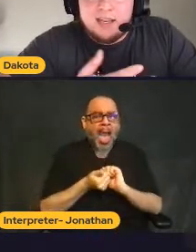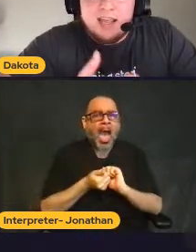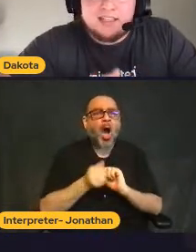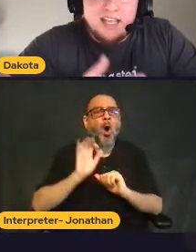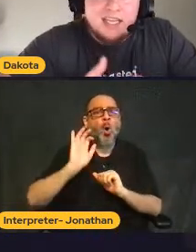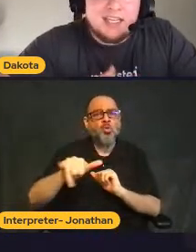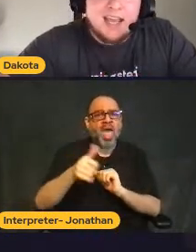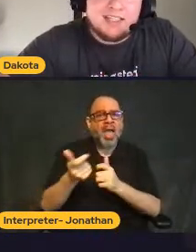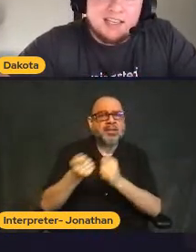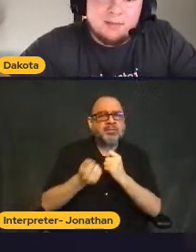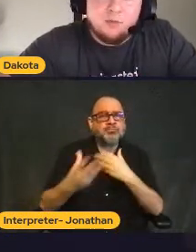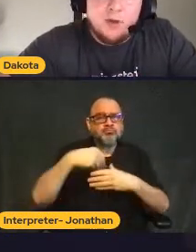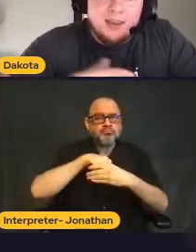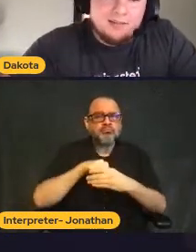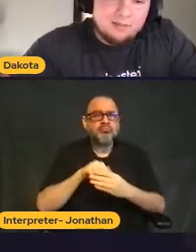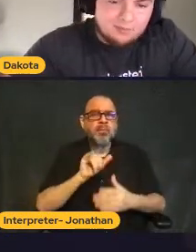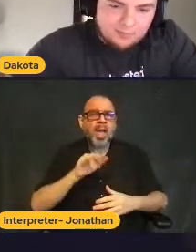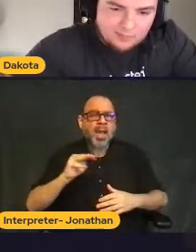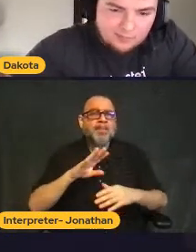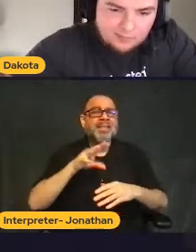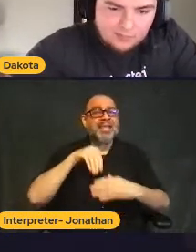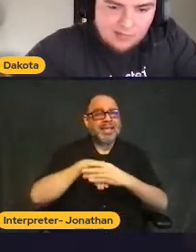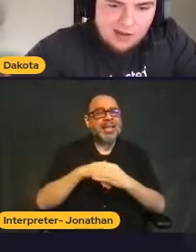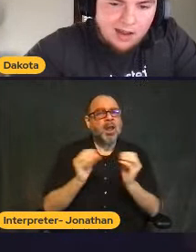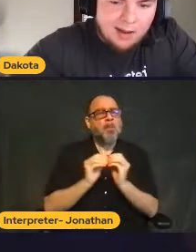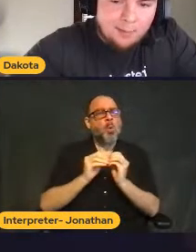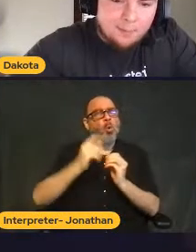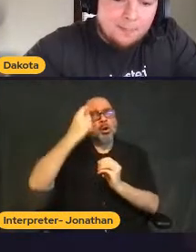sane and accessible way.